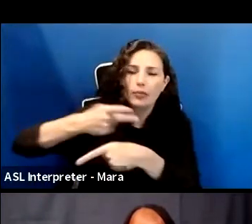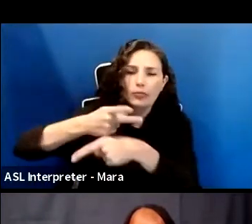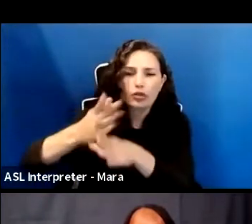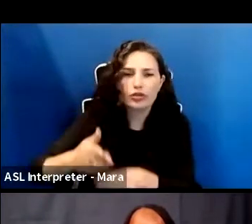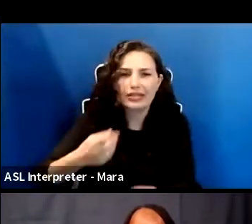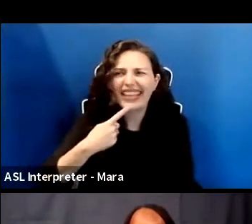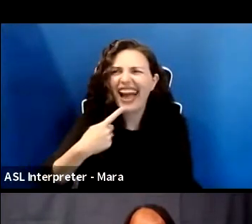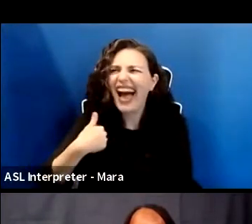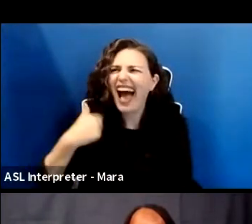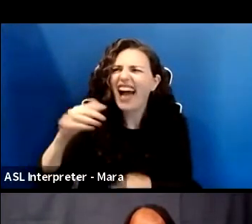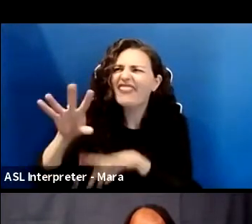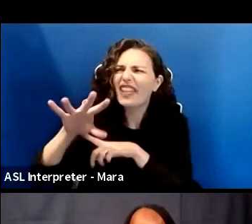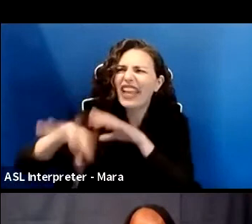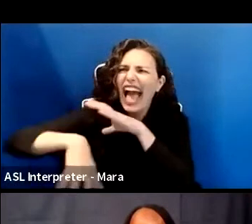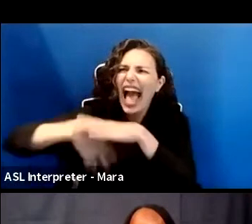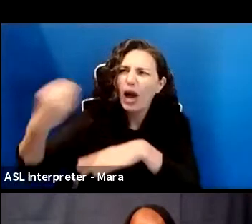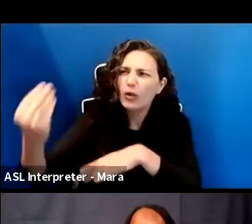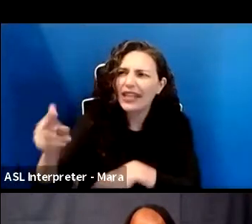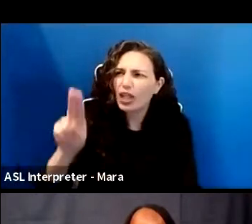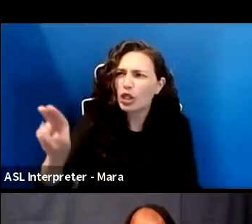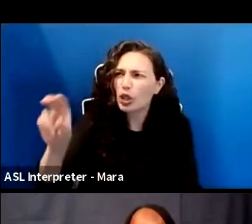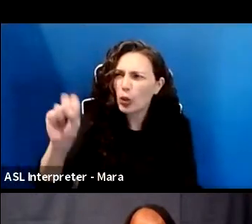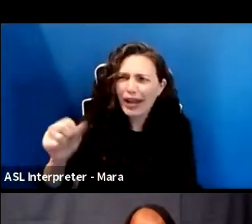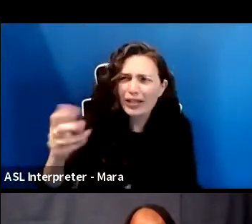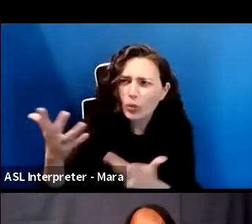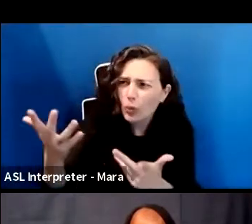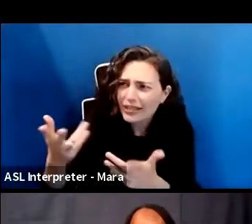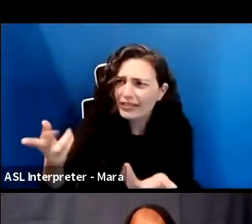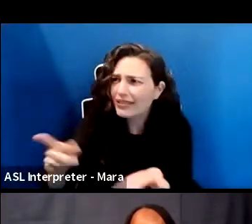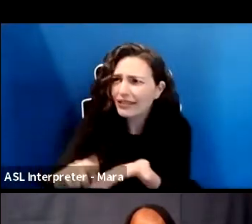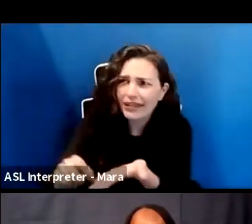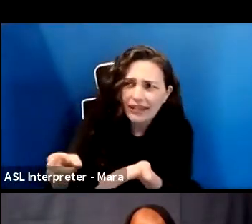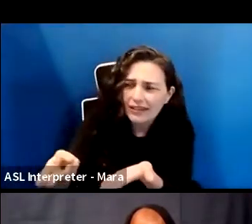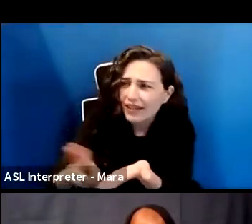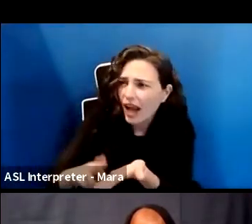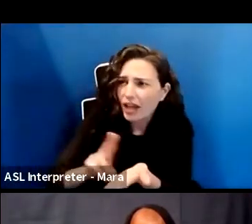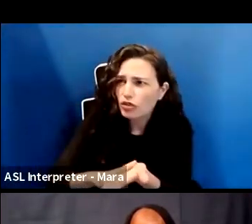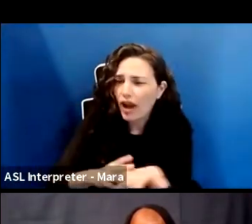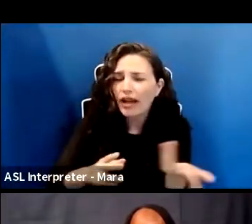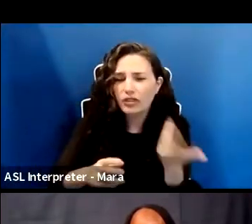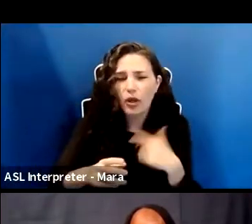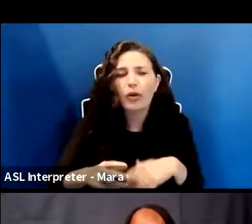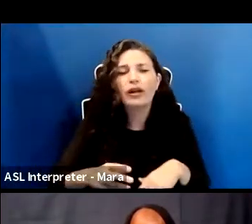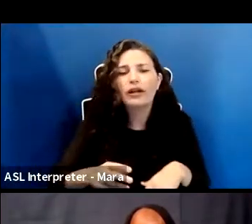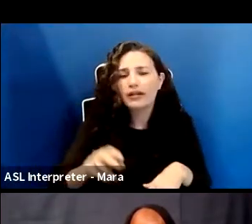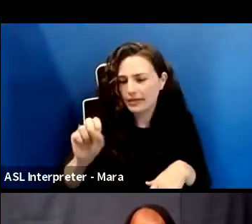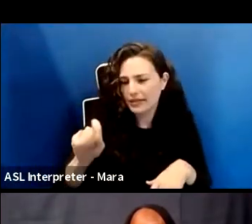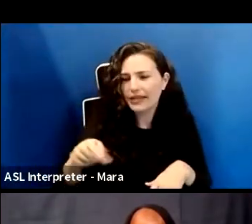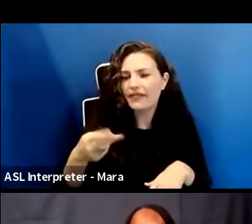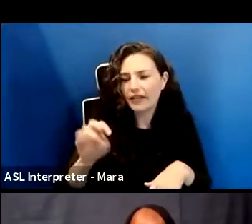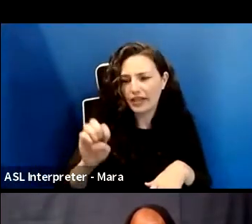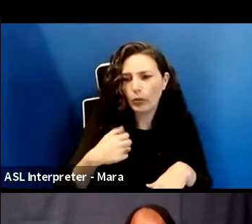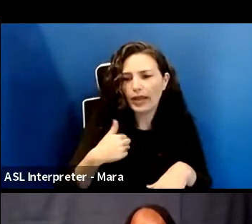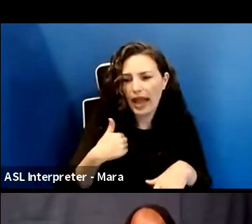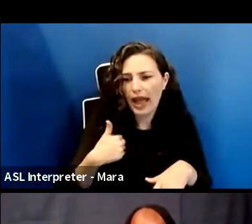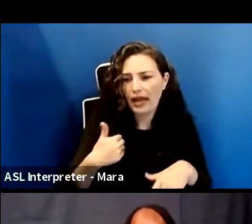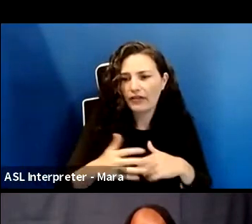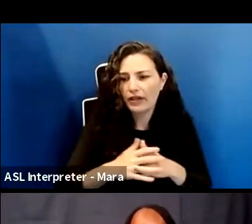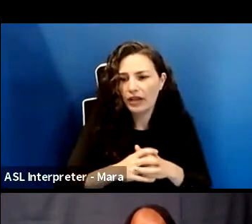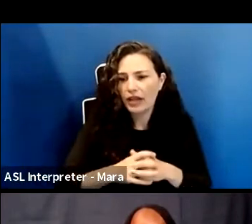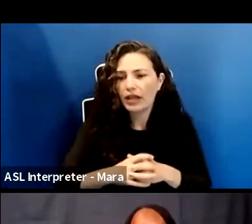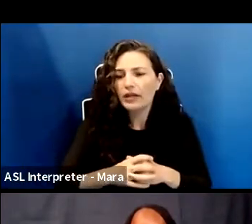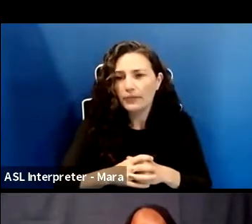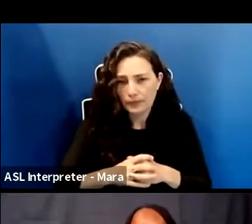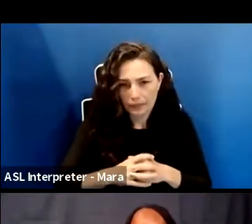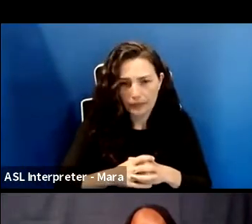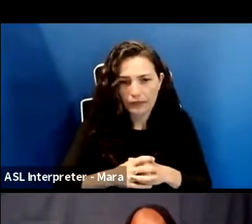has an agreement. I actually say we do. So definitely we do have one for students for class credit, or maybe even perhaps if